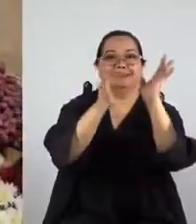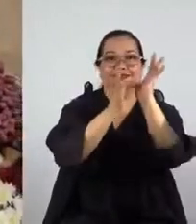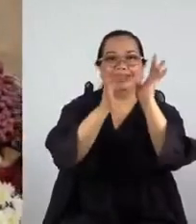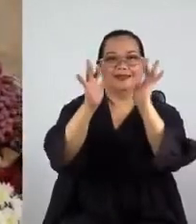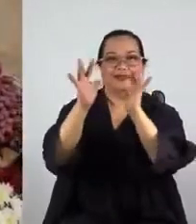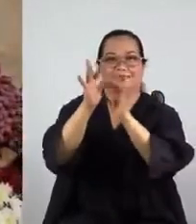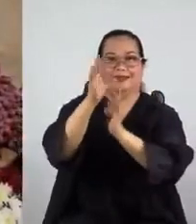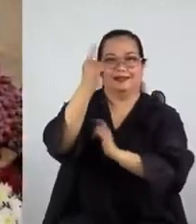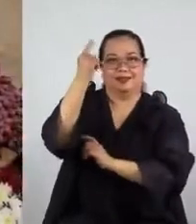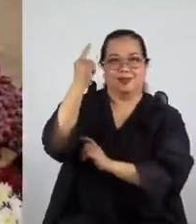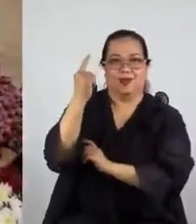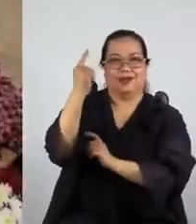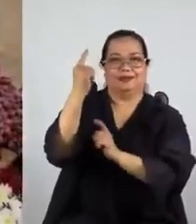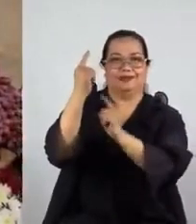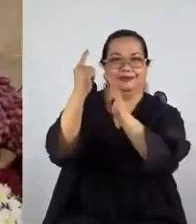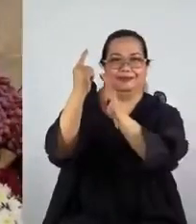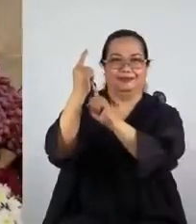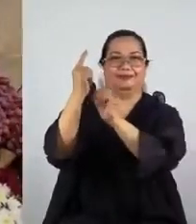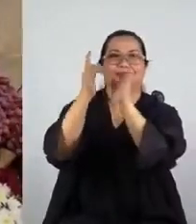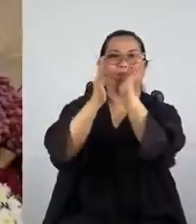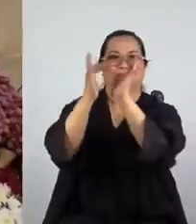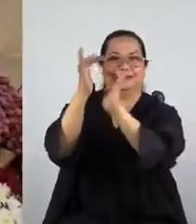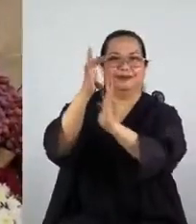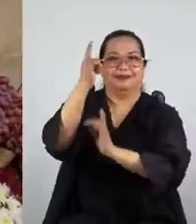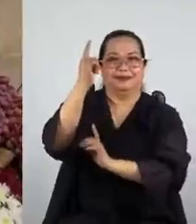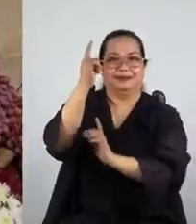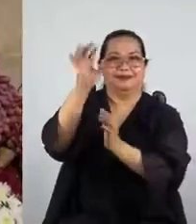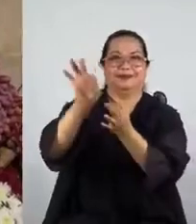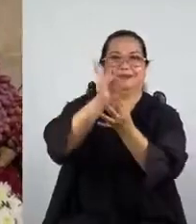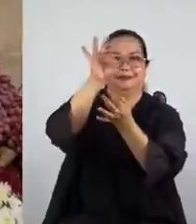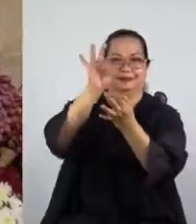was the one who did it perfectly.